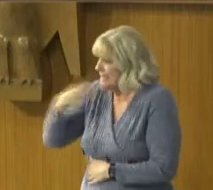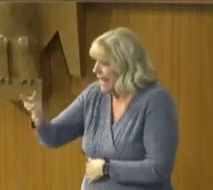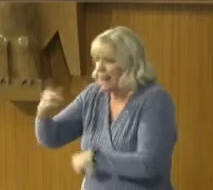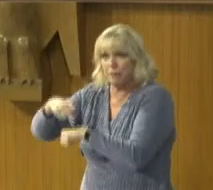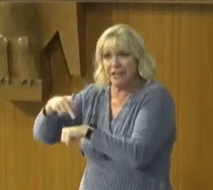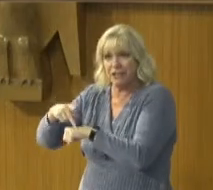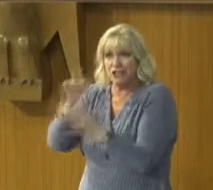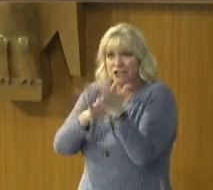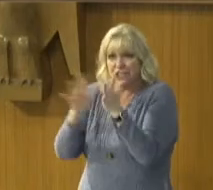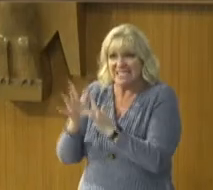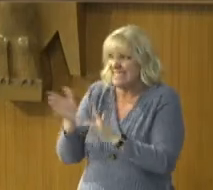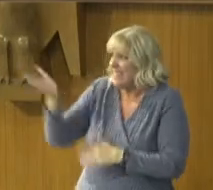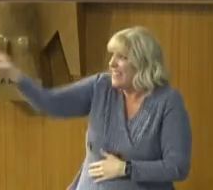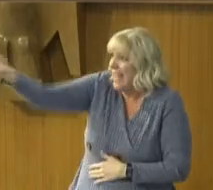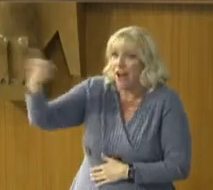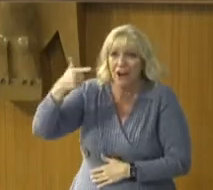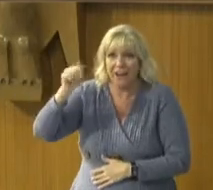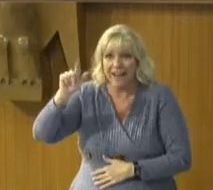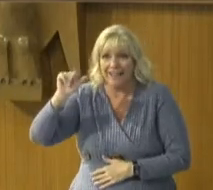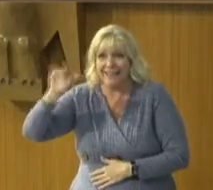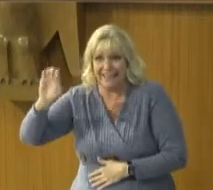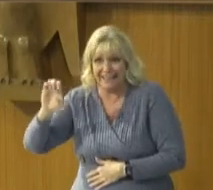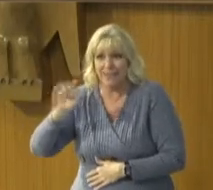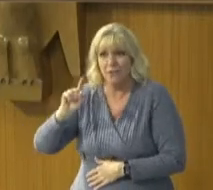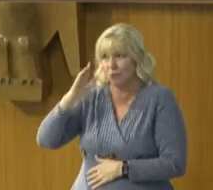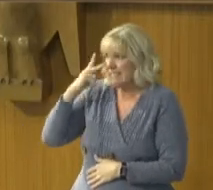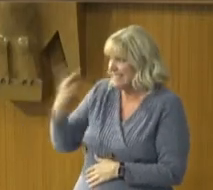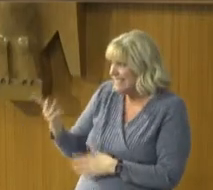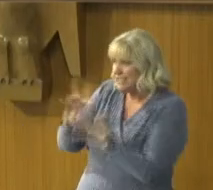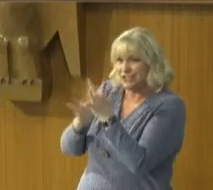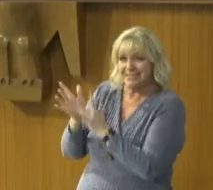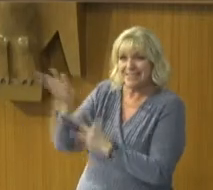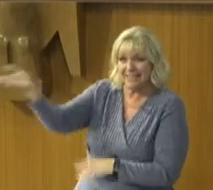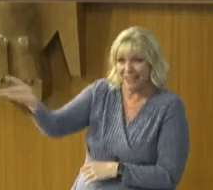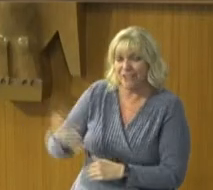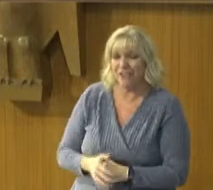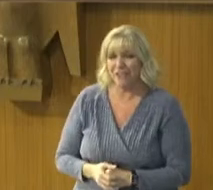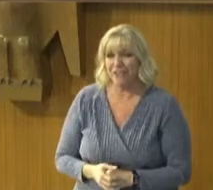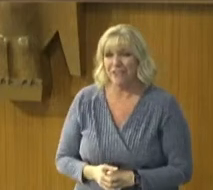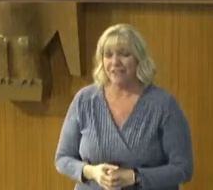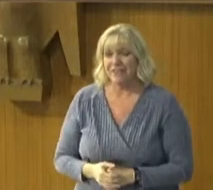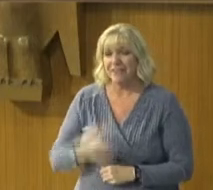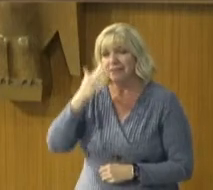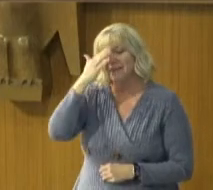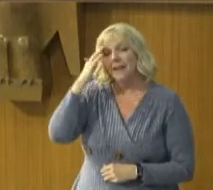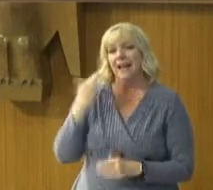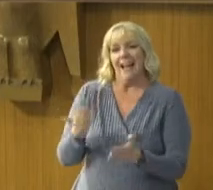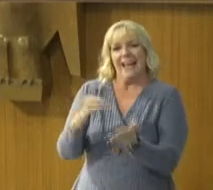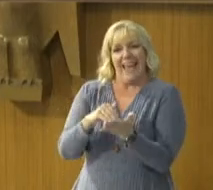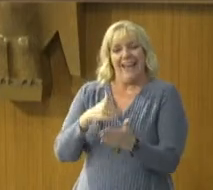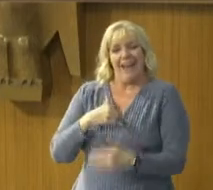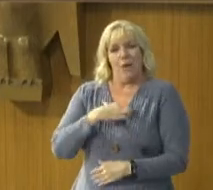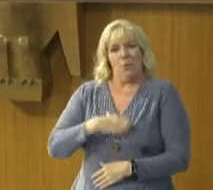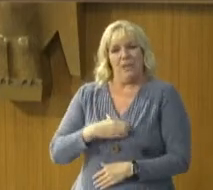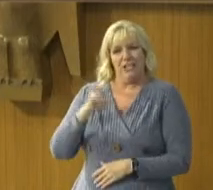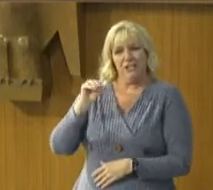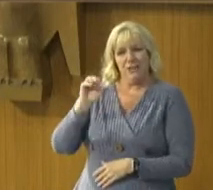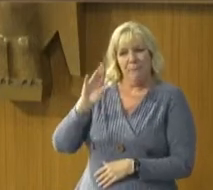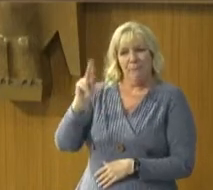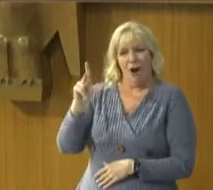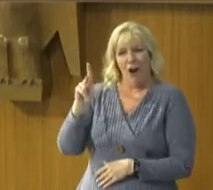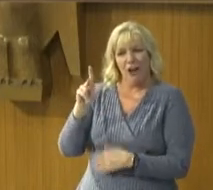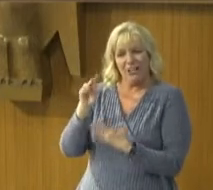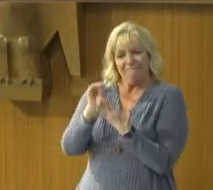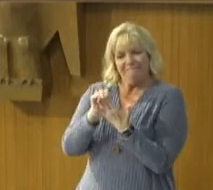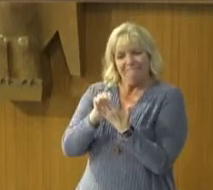is going ahead of you to Galilee, and you'll see him there." Again, I wish Mark had recorded some more